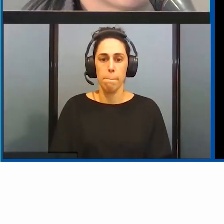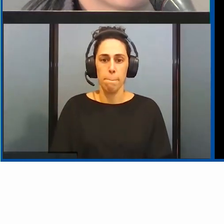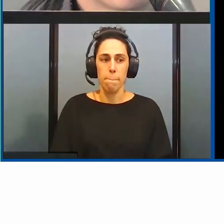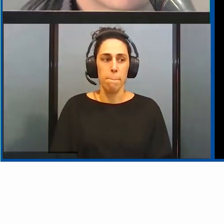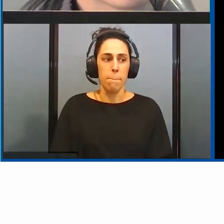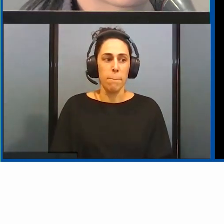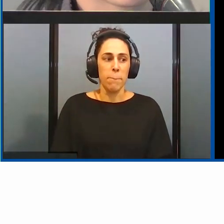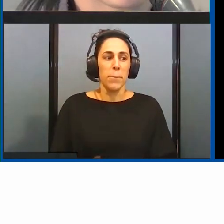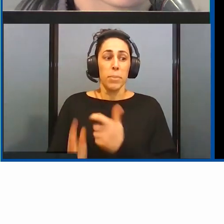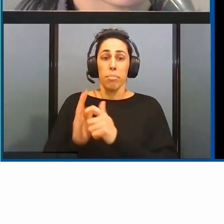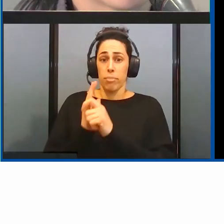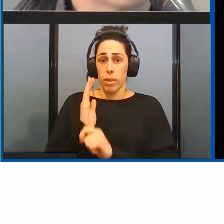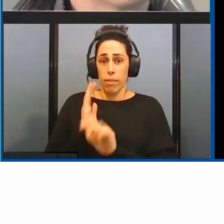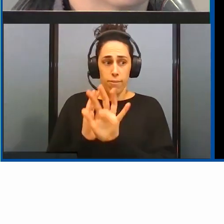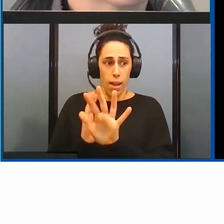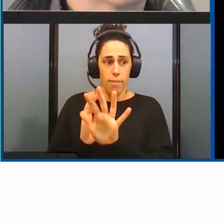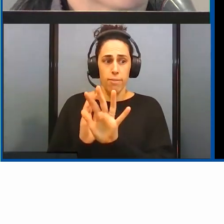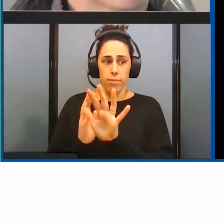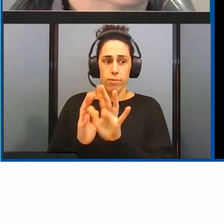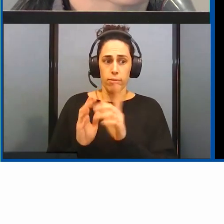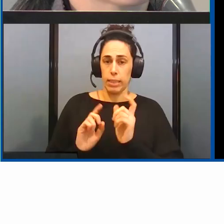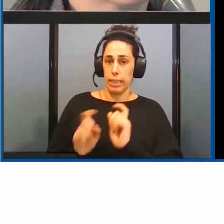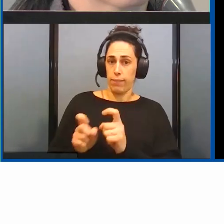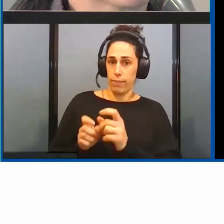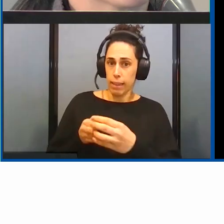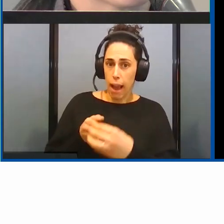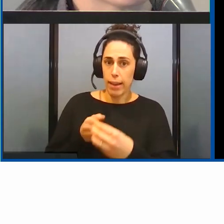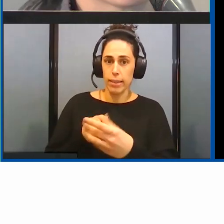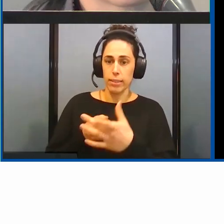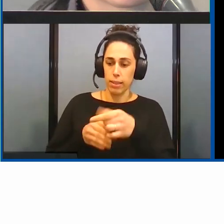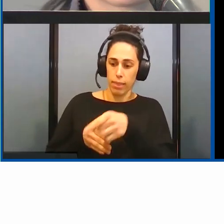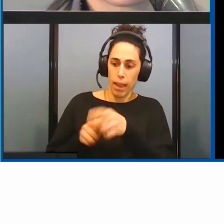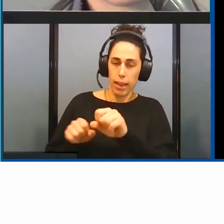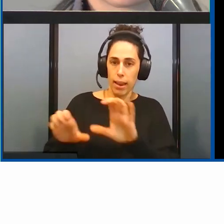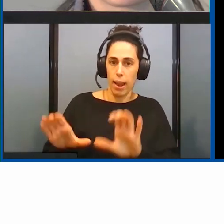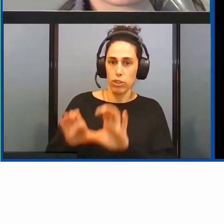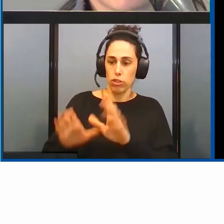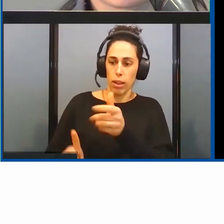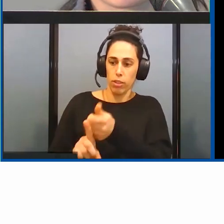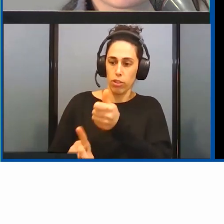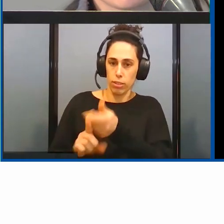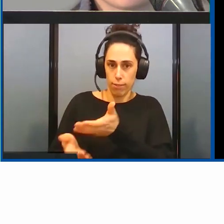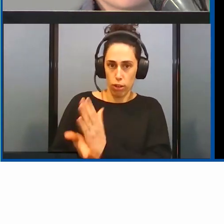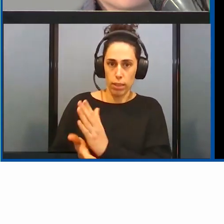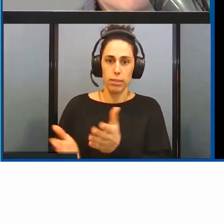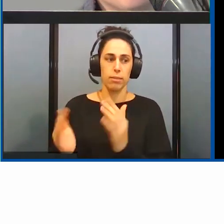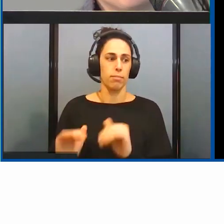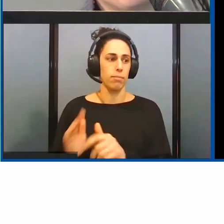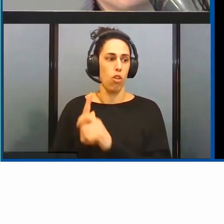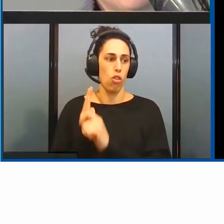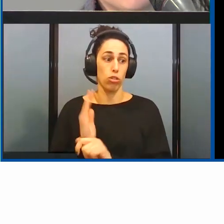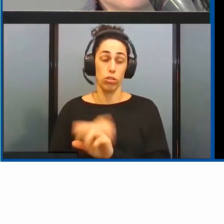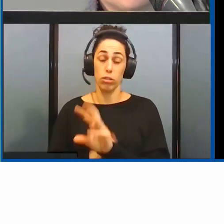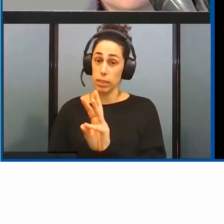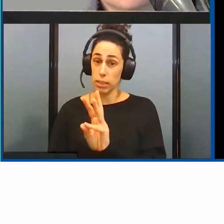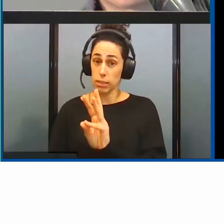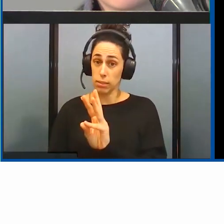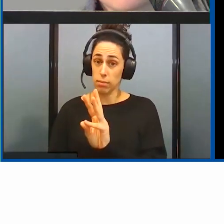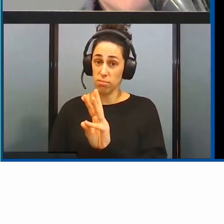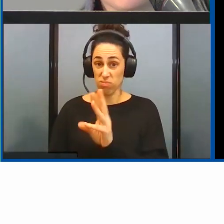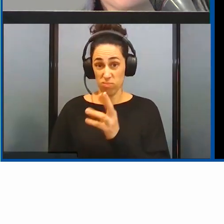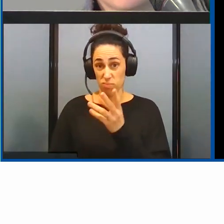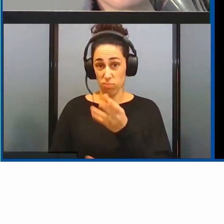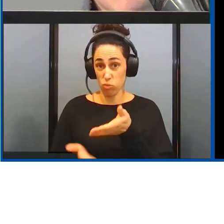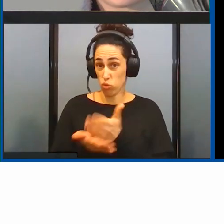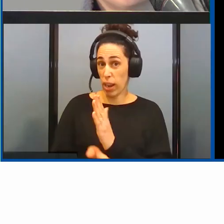rights. Article 6, which impacts, especially in the precarious immigration status venue, is the